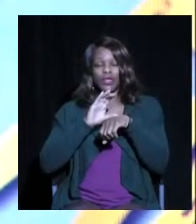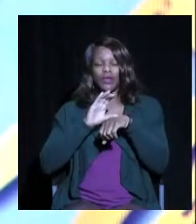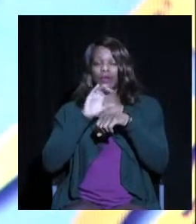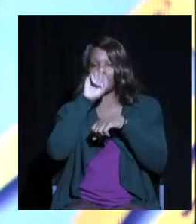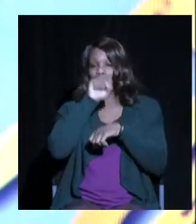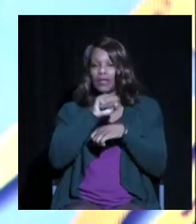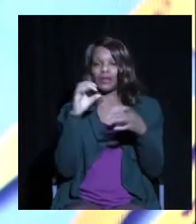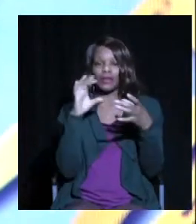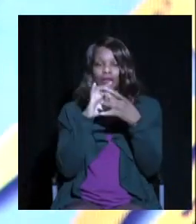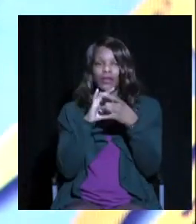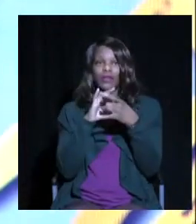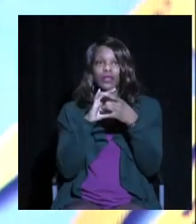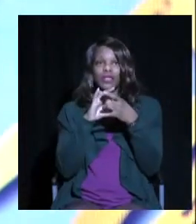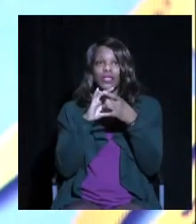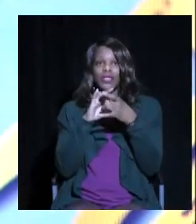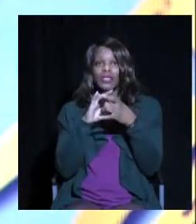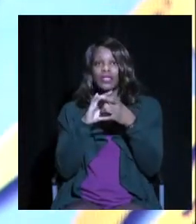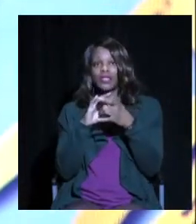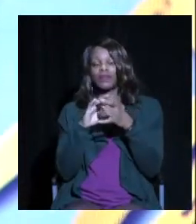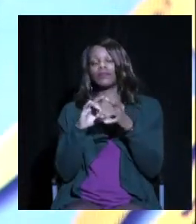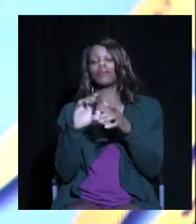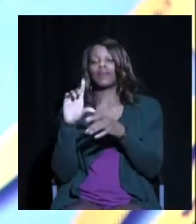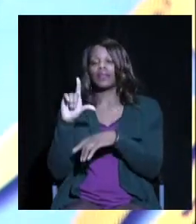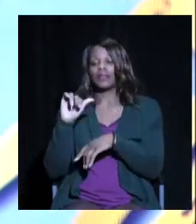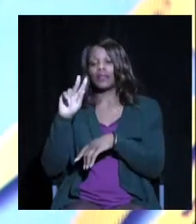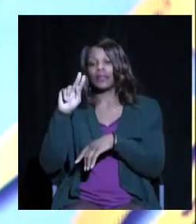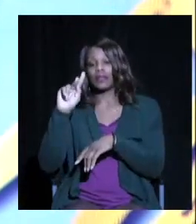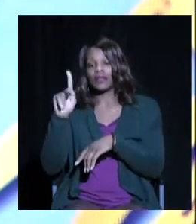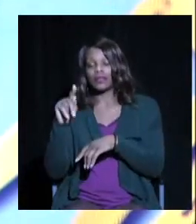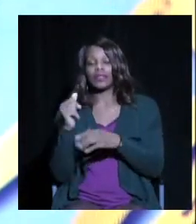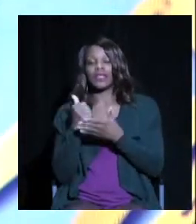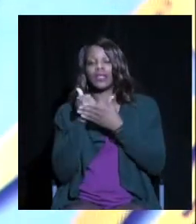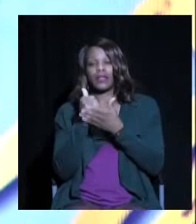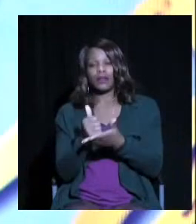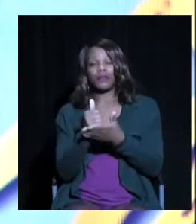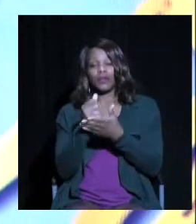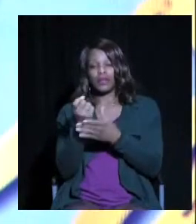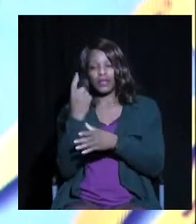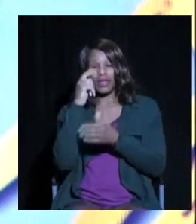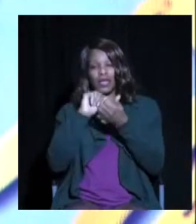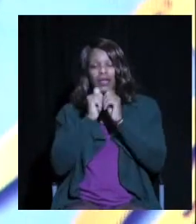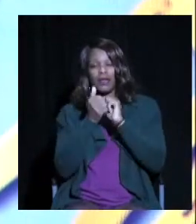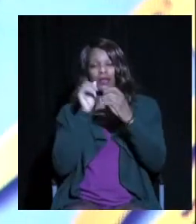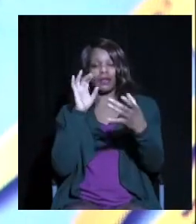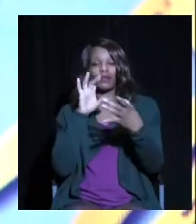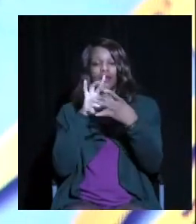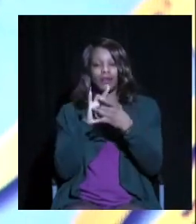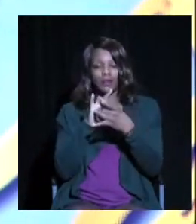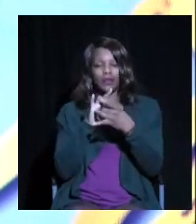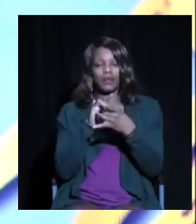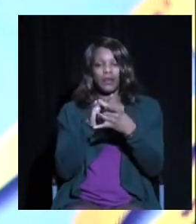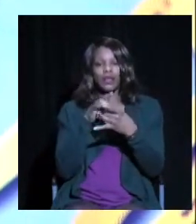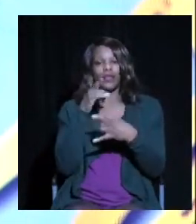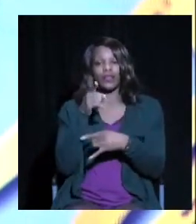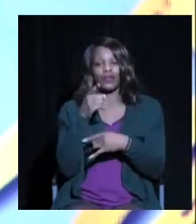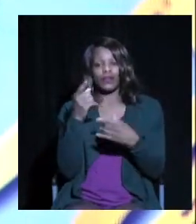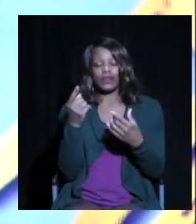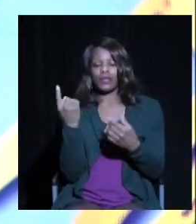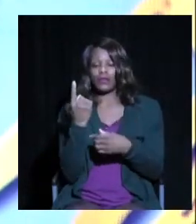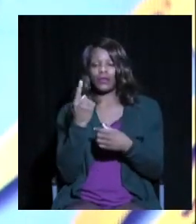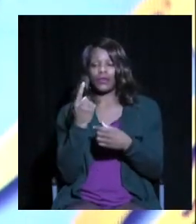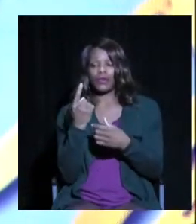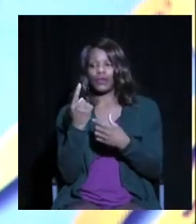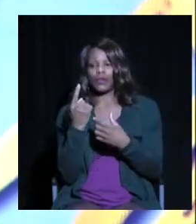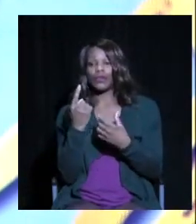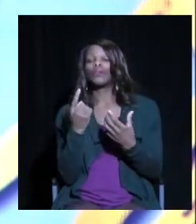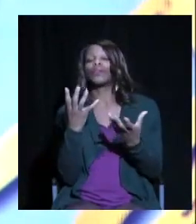again, there should be links on the screen or in the chat to help you to figure out how you can connect further. And if you are someone who's saying today, I am